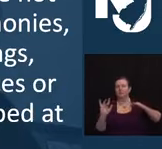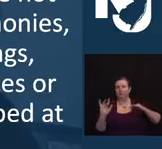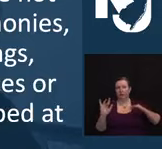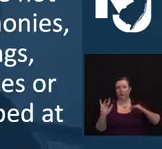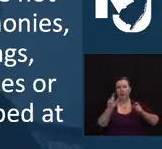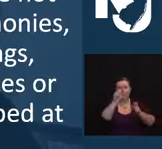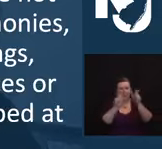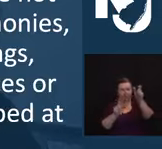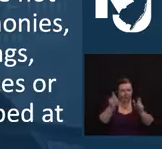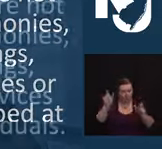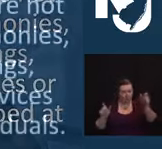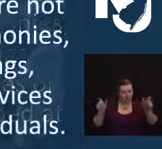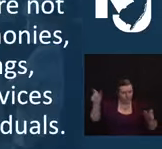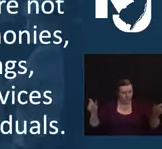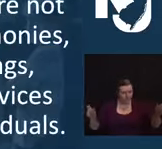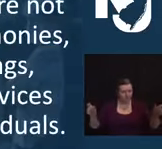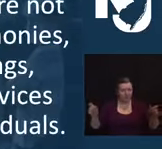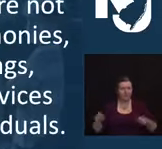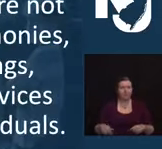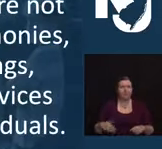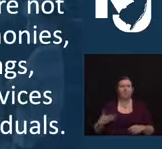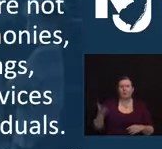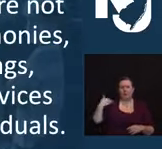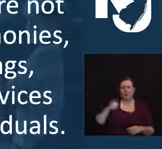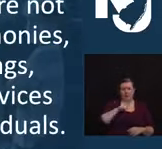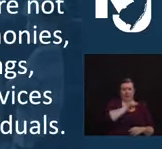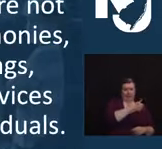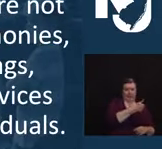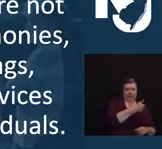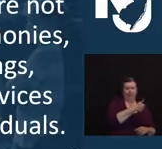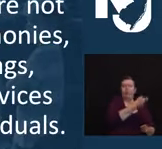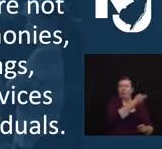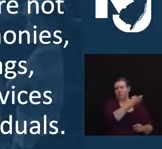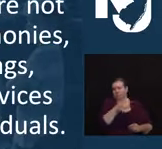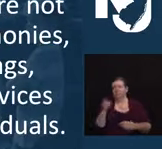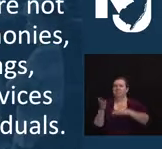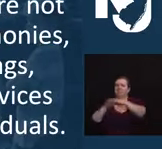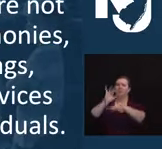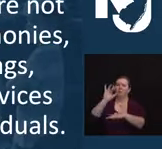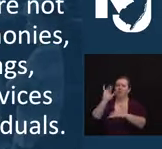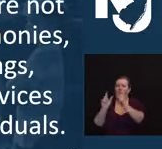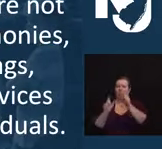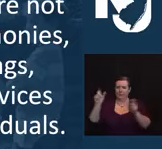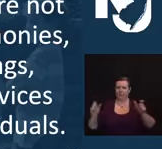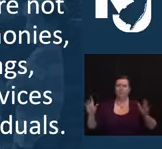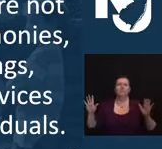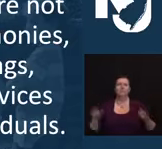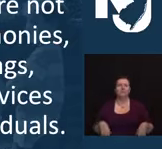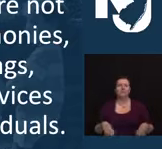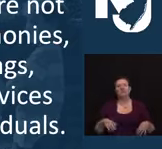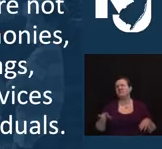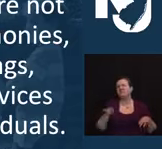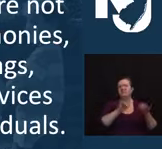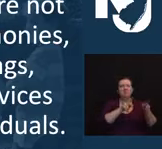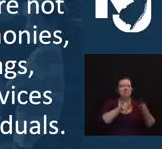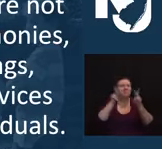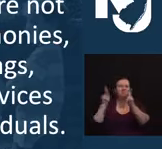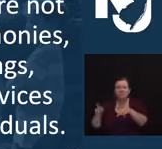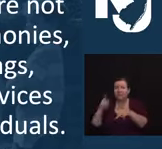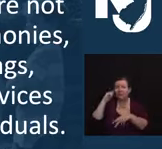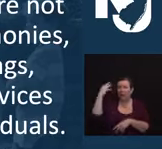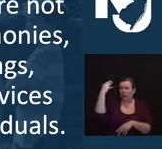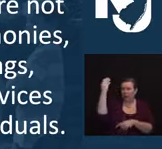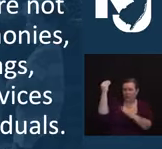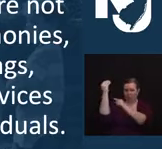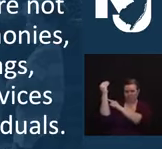10. And similarly, outdoor gatherings that are not religious services or ceremonies, political events, weddings, funerals, or